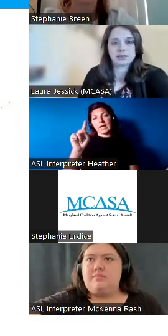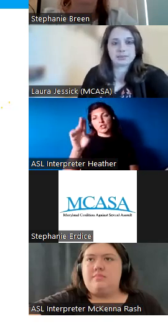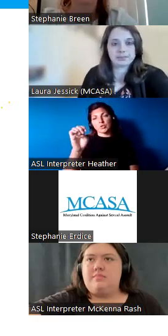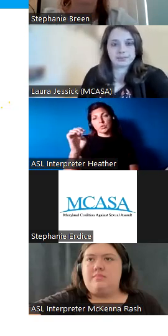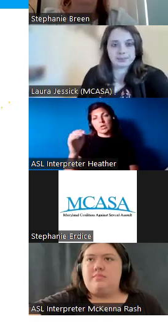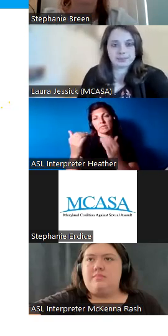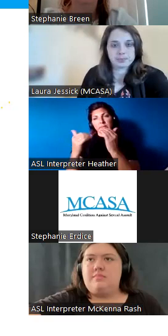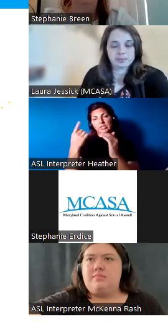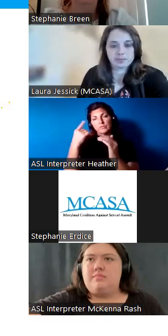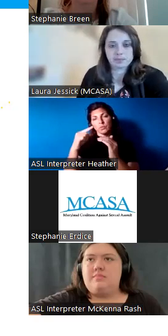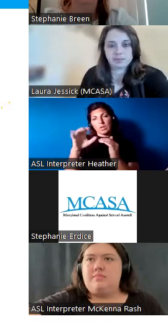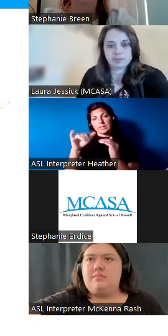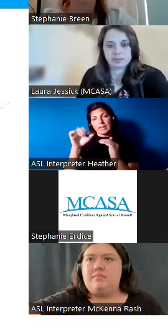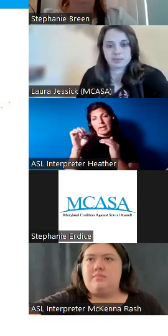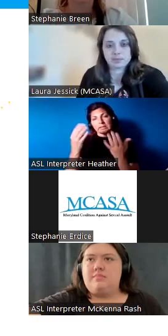Maryland?